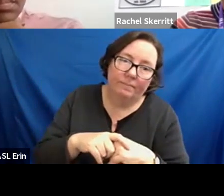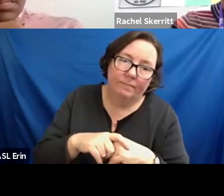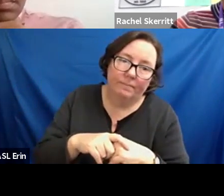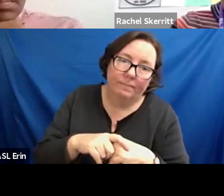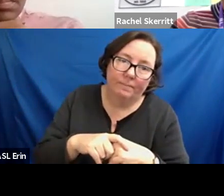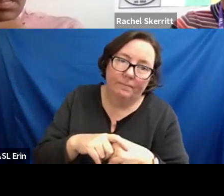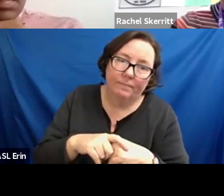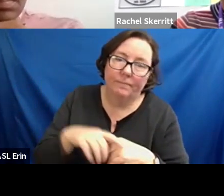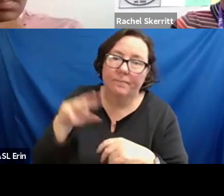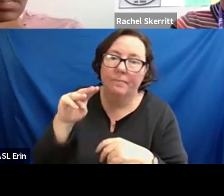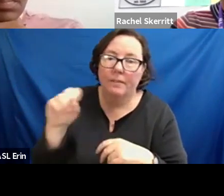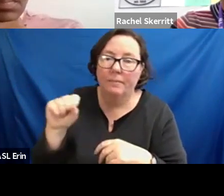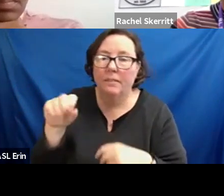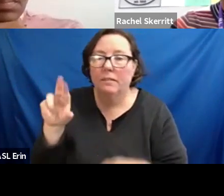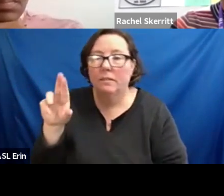Ms. Roberts,